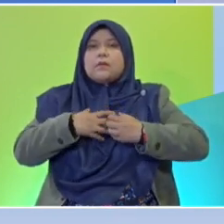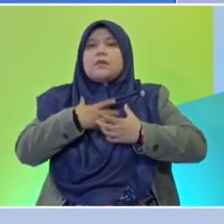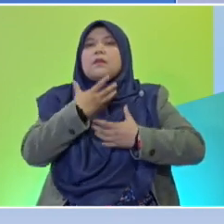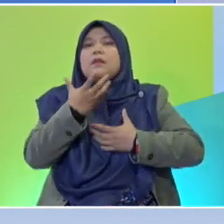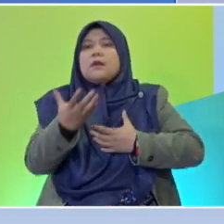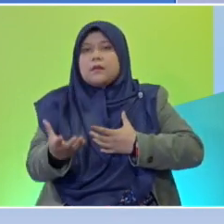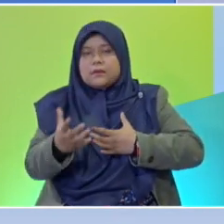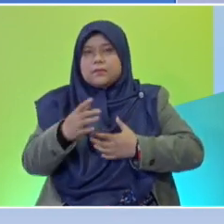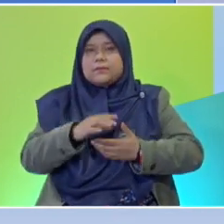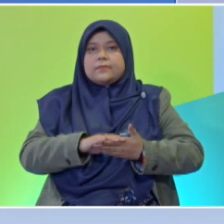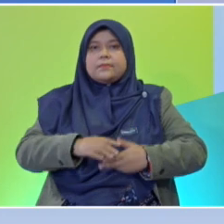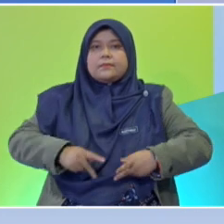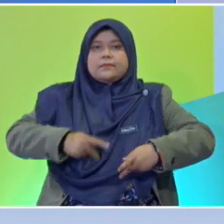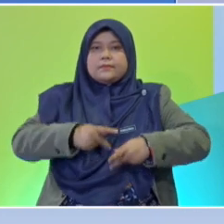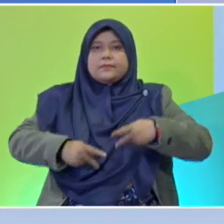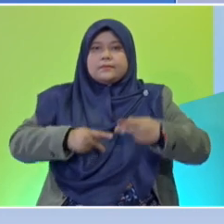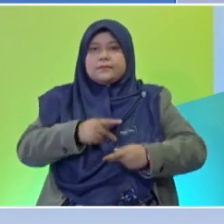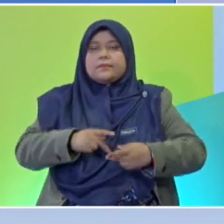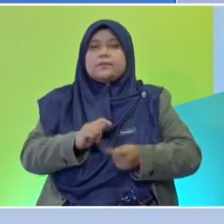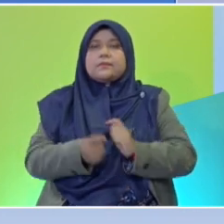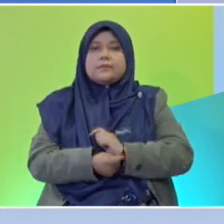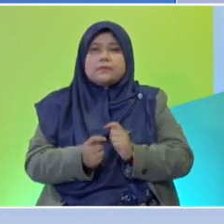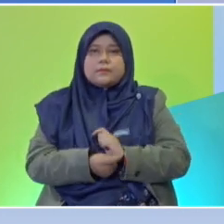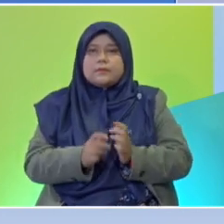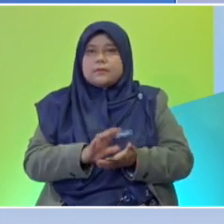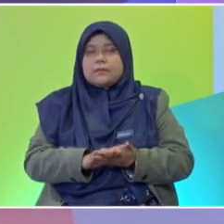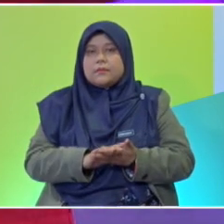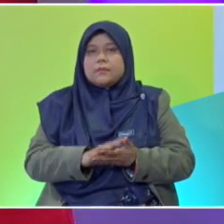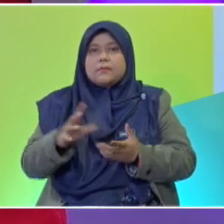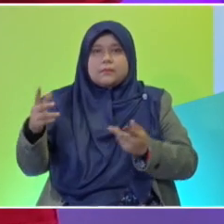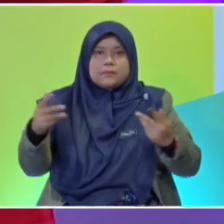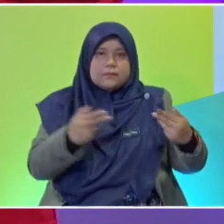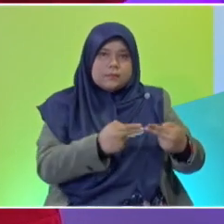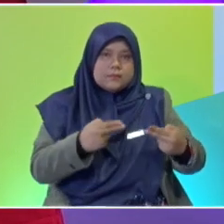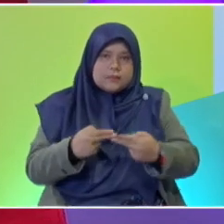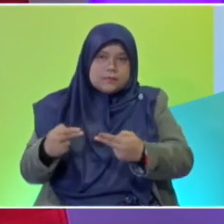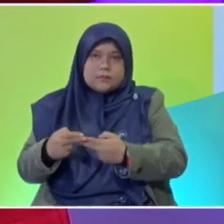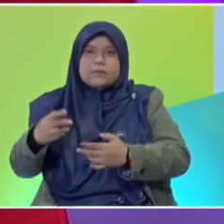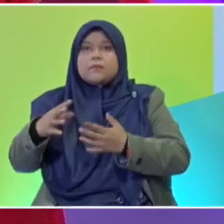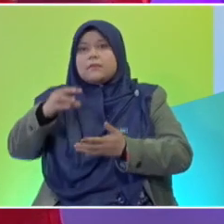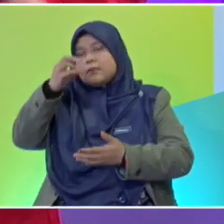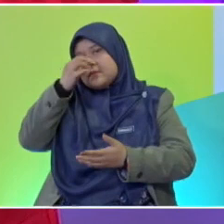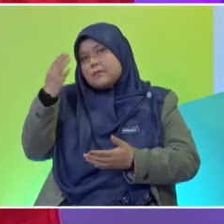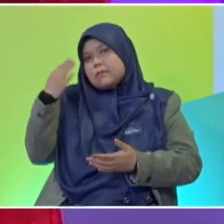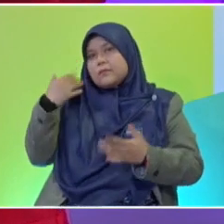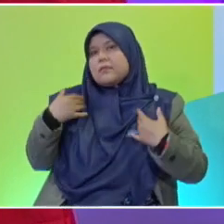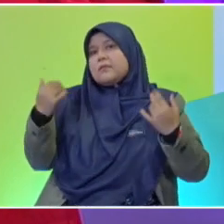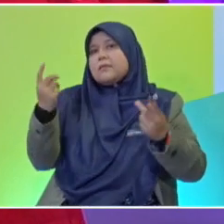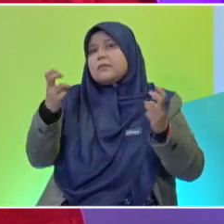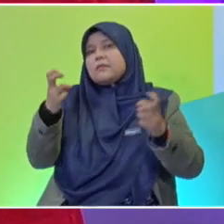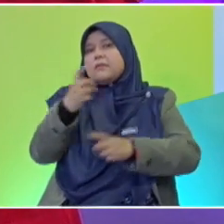back to the lungs. Okay. So Understood. can you now connect what we have learned before and today's topic? Yes,